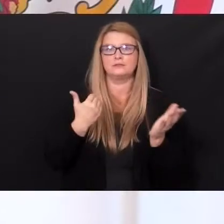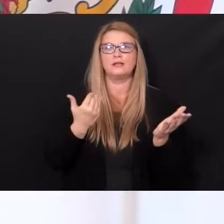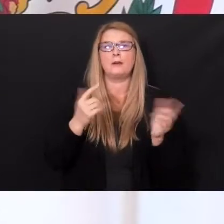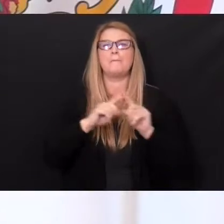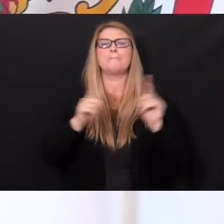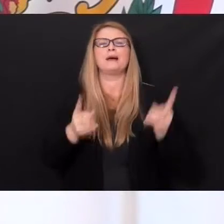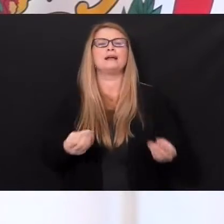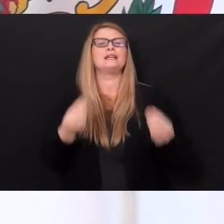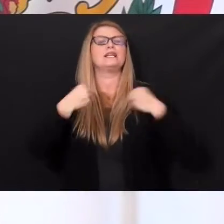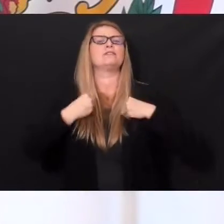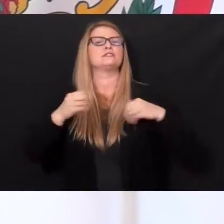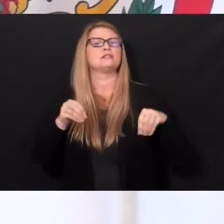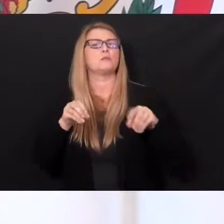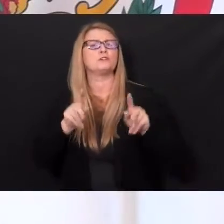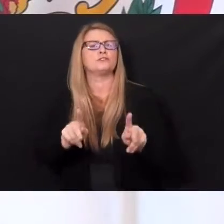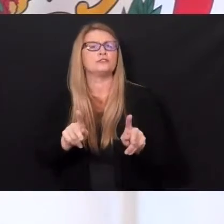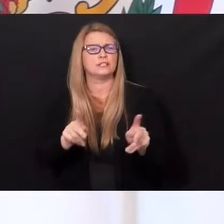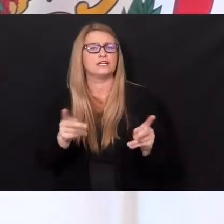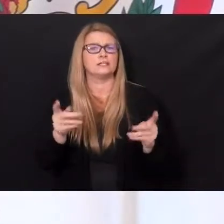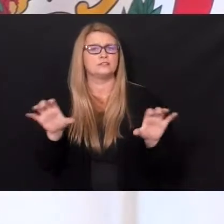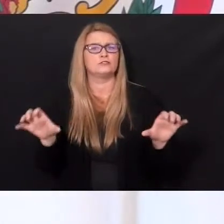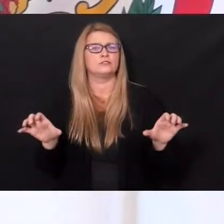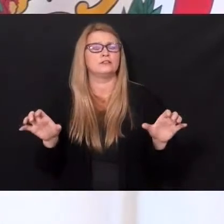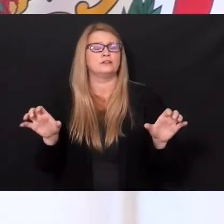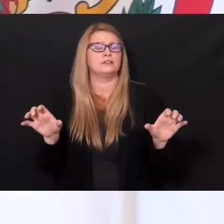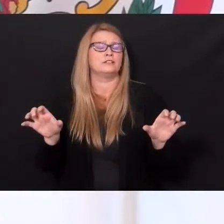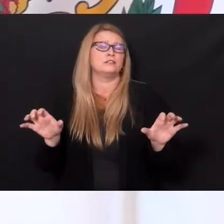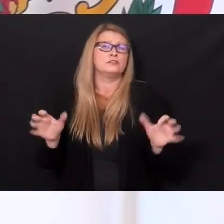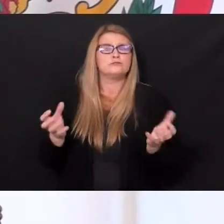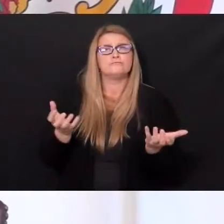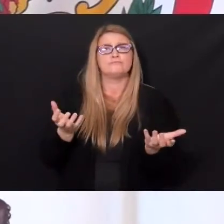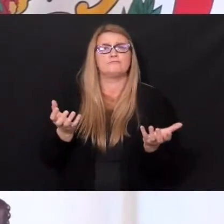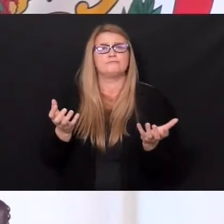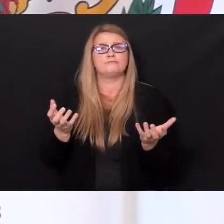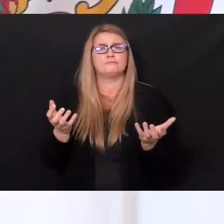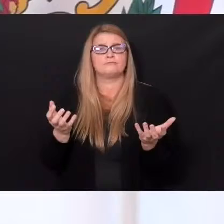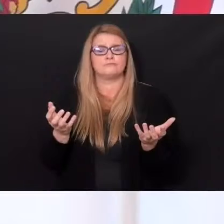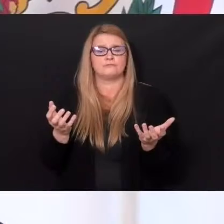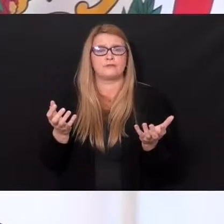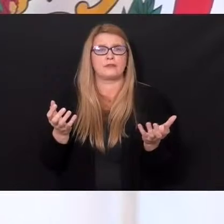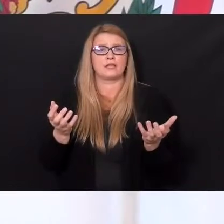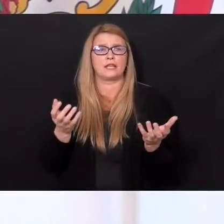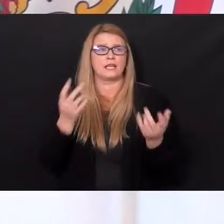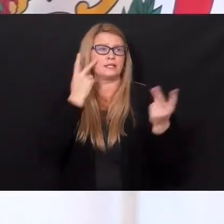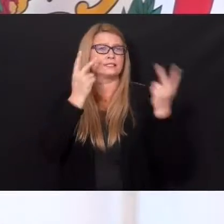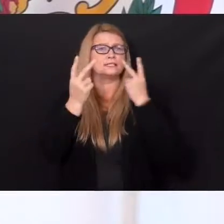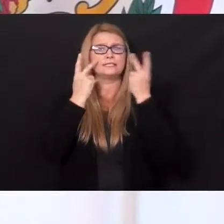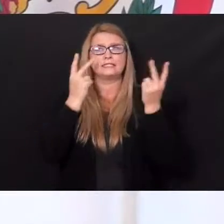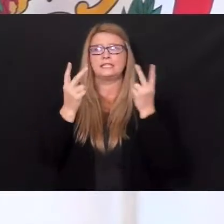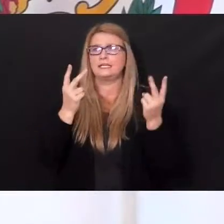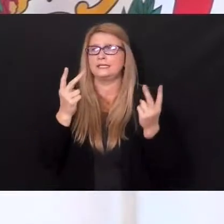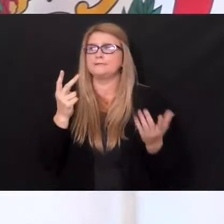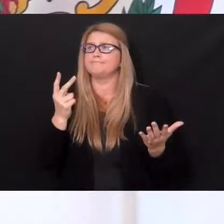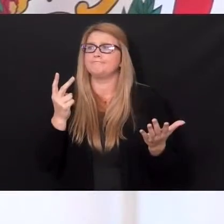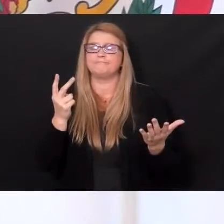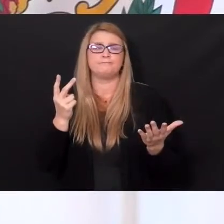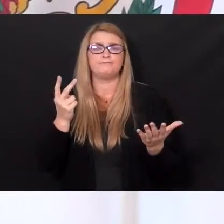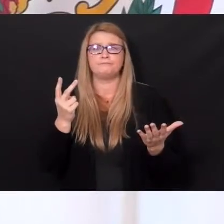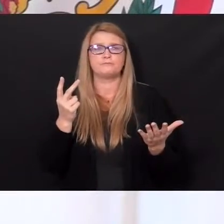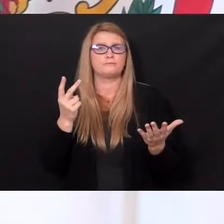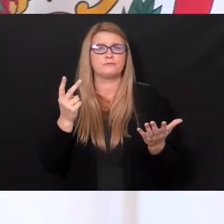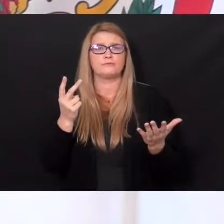gives us the opportunity to do just this. Go to all these states. Just think.